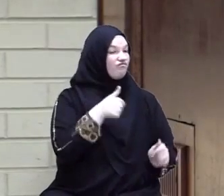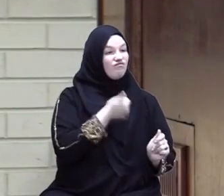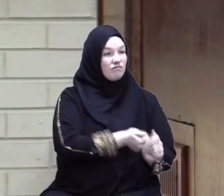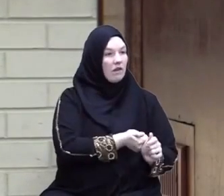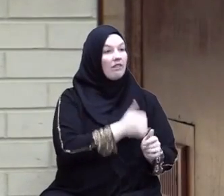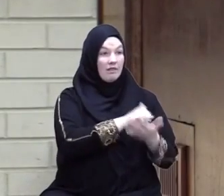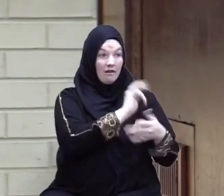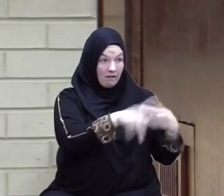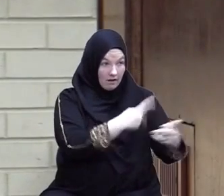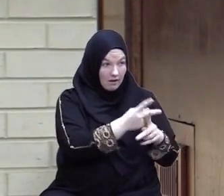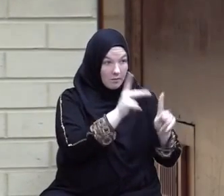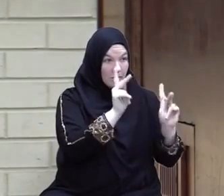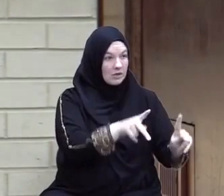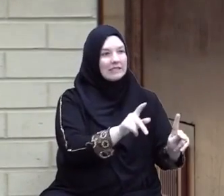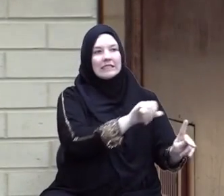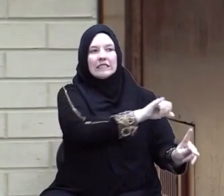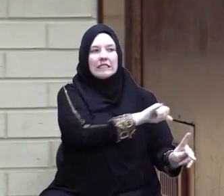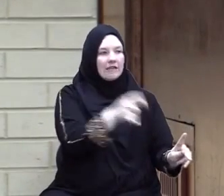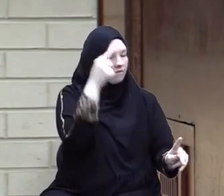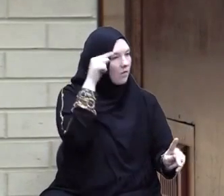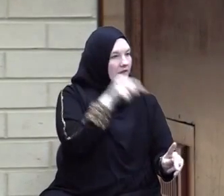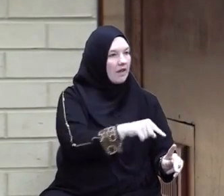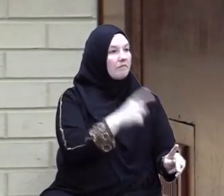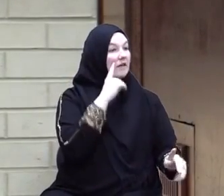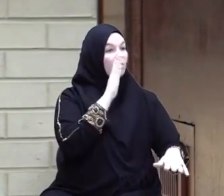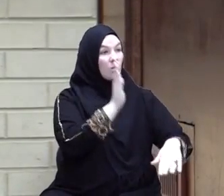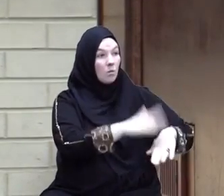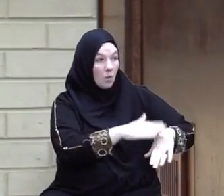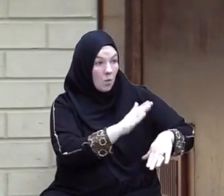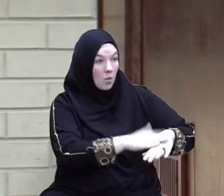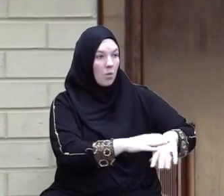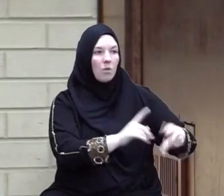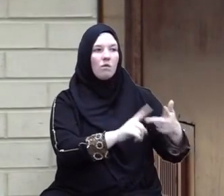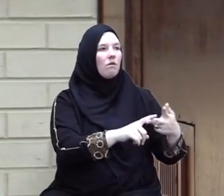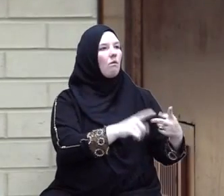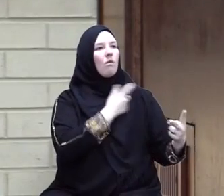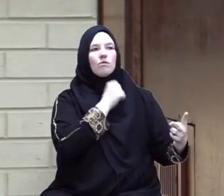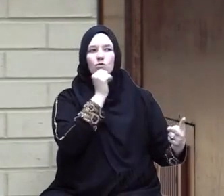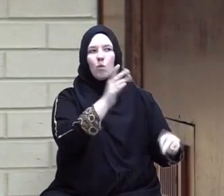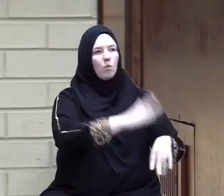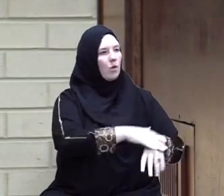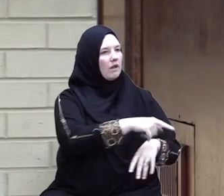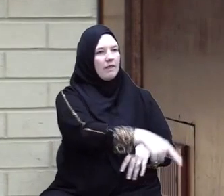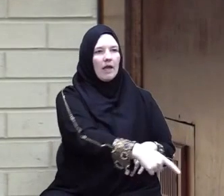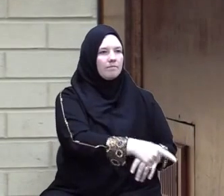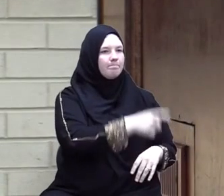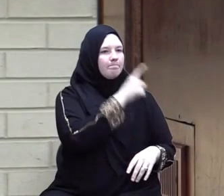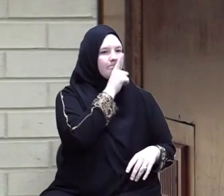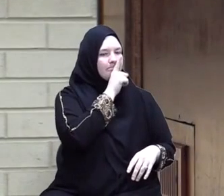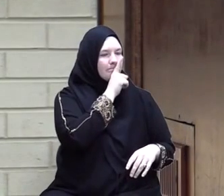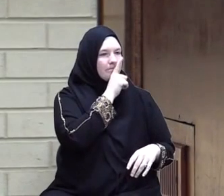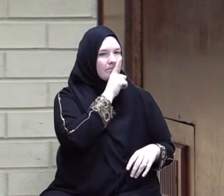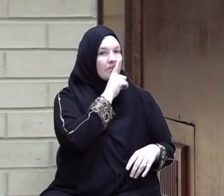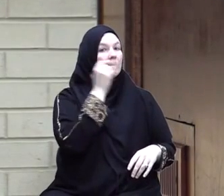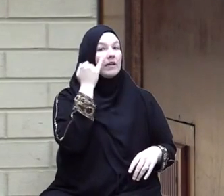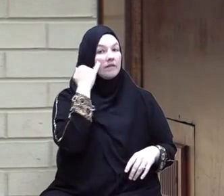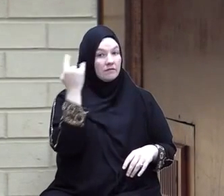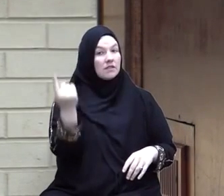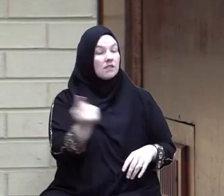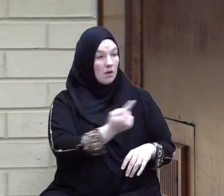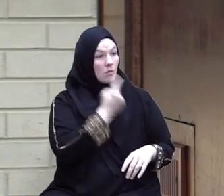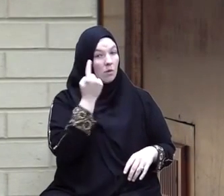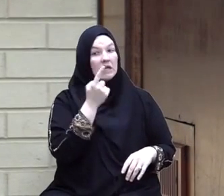the same for them, whether you warn them or you don't warn them. When